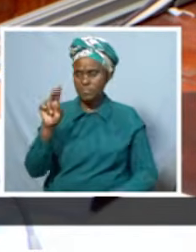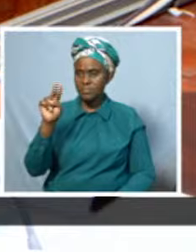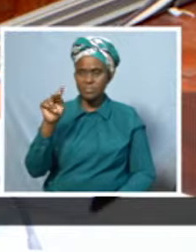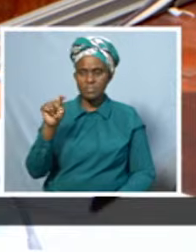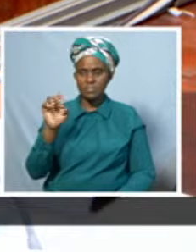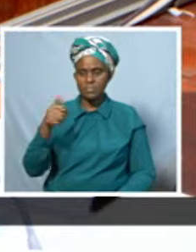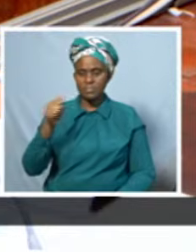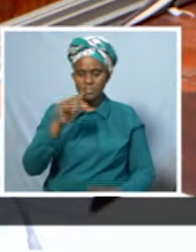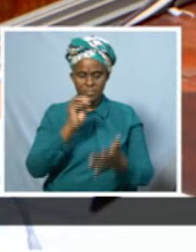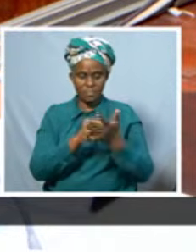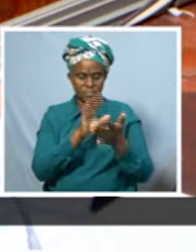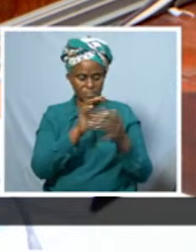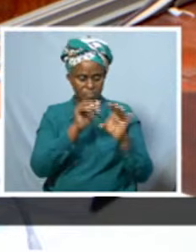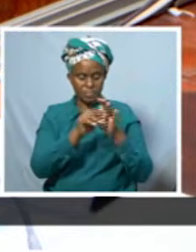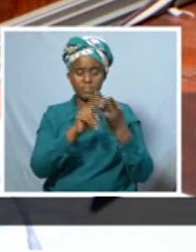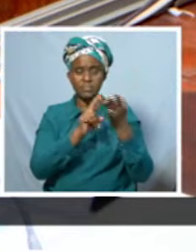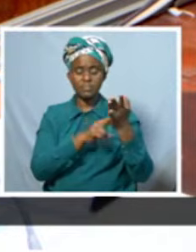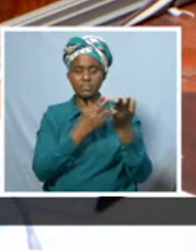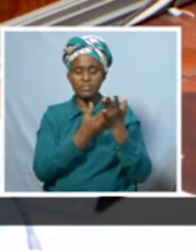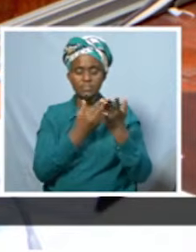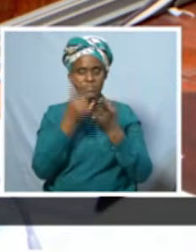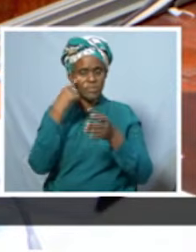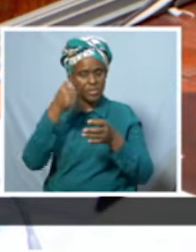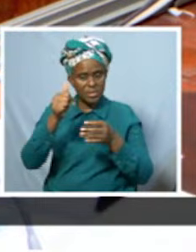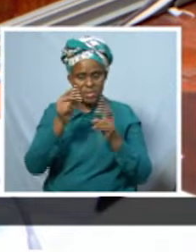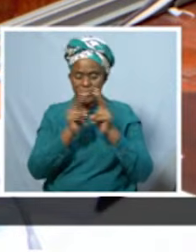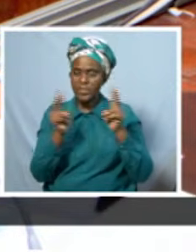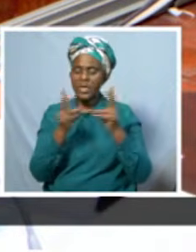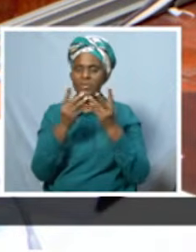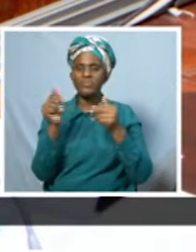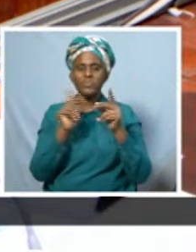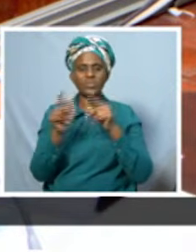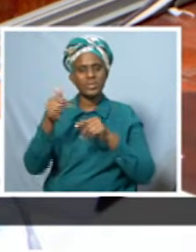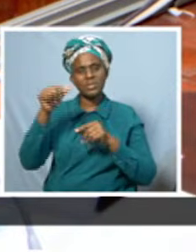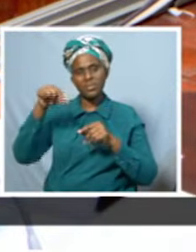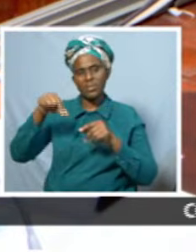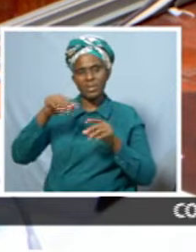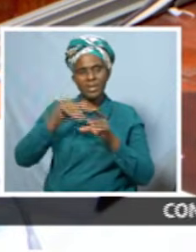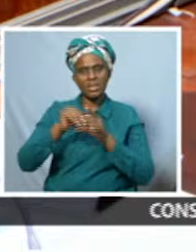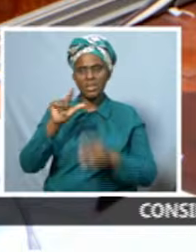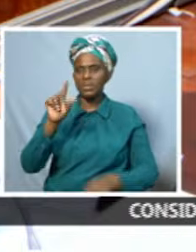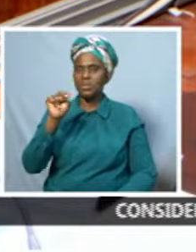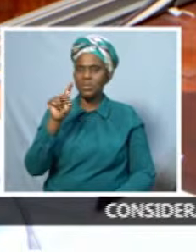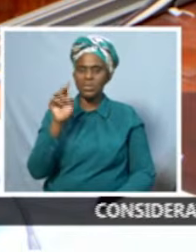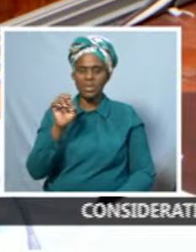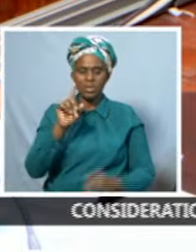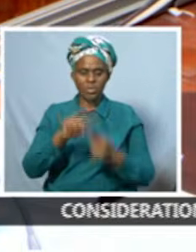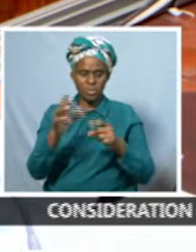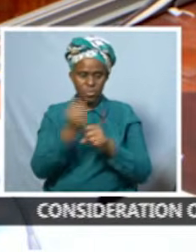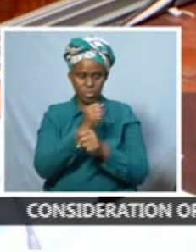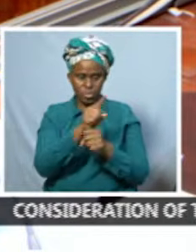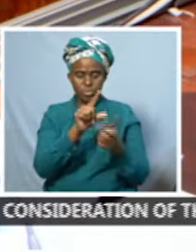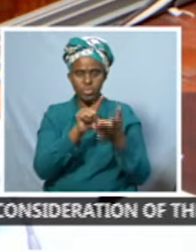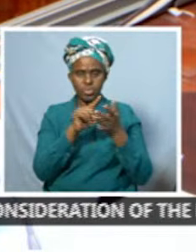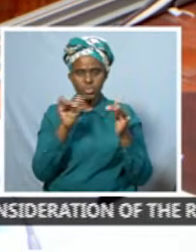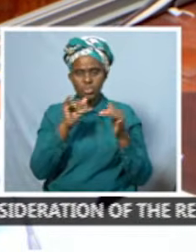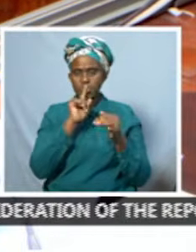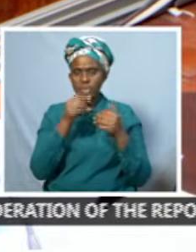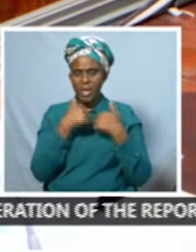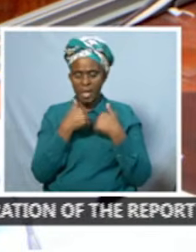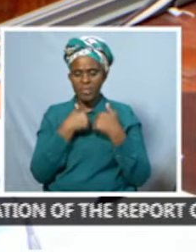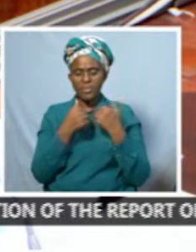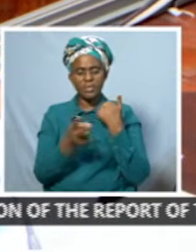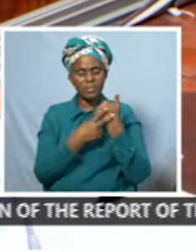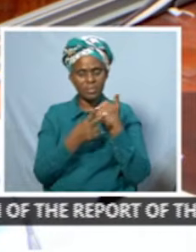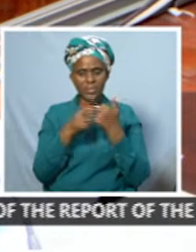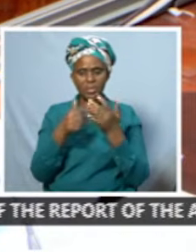indicating, you are placing on record that for you, very few people qualify in LUNTE to get these loans. Hence, you have